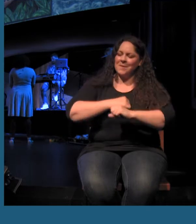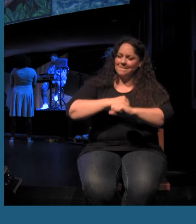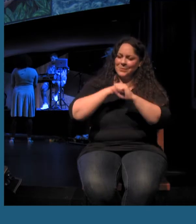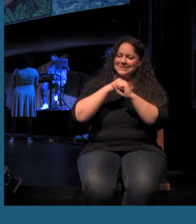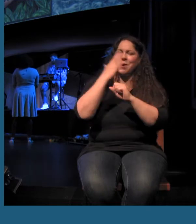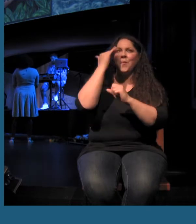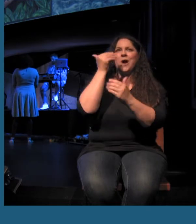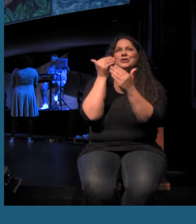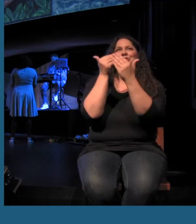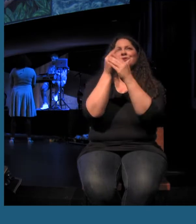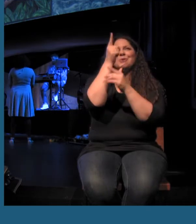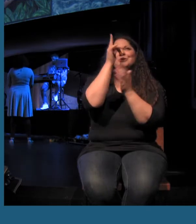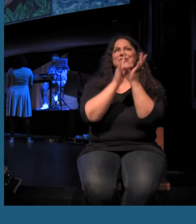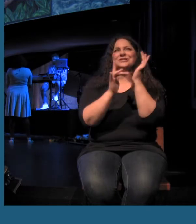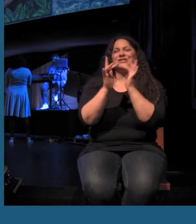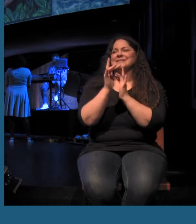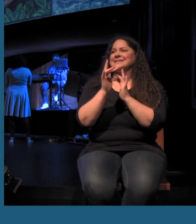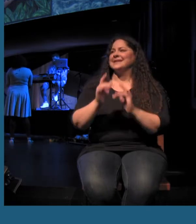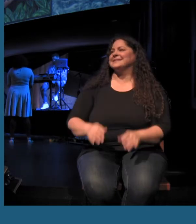close to Jesus.